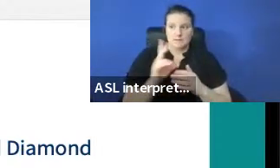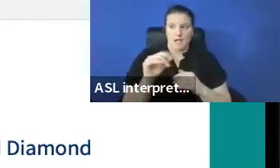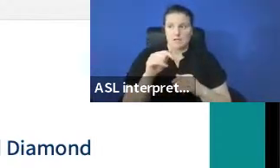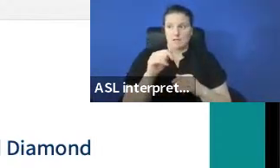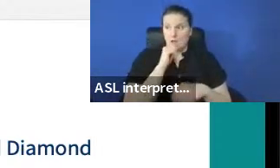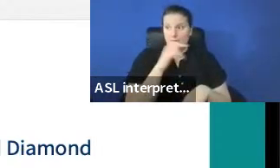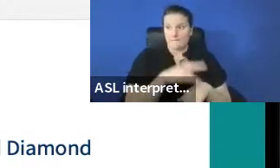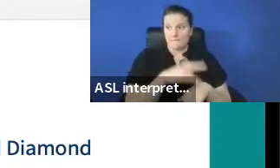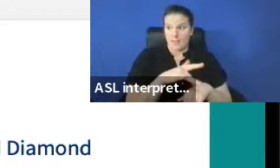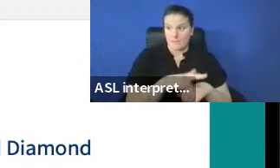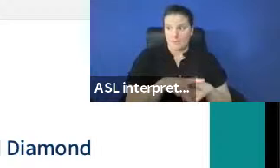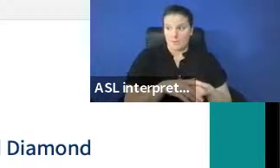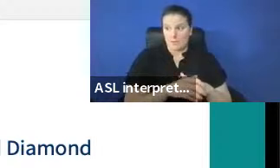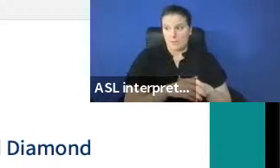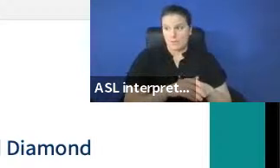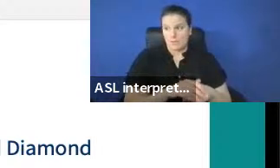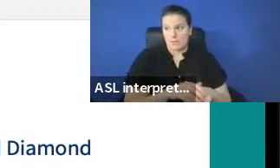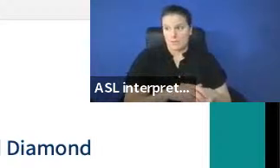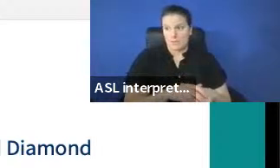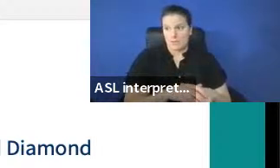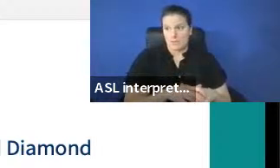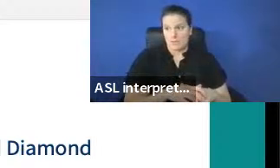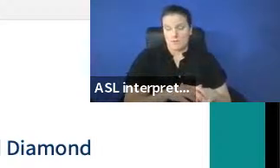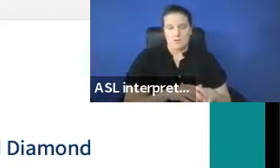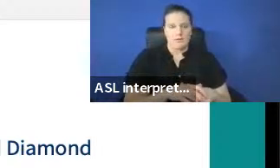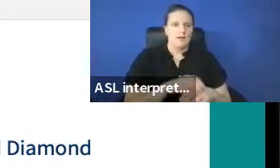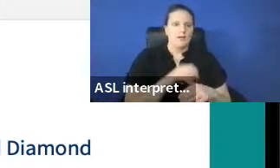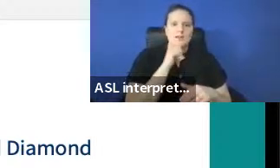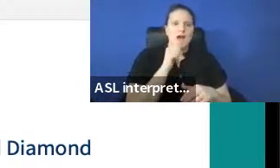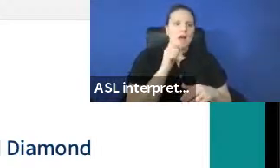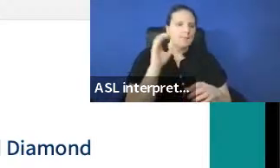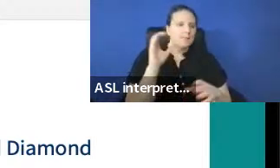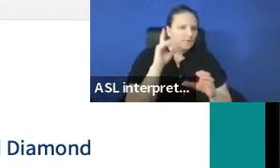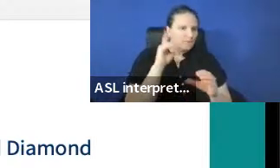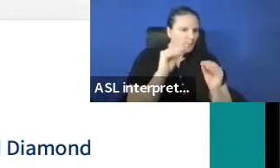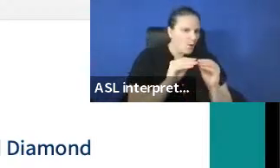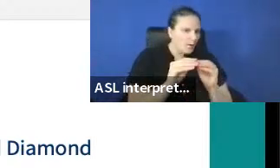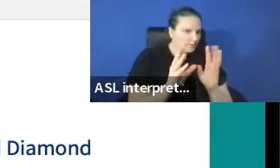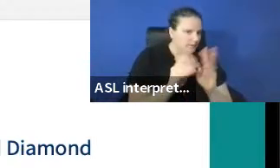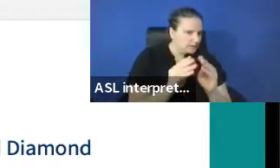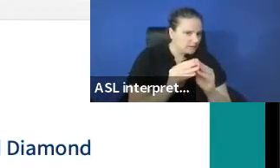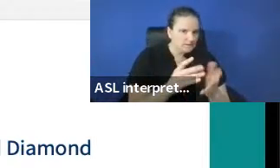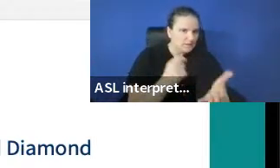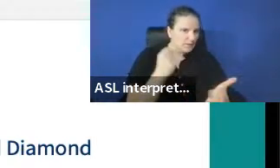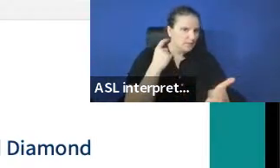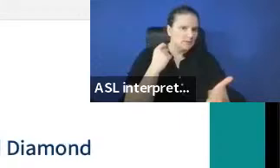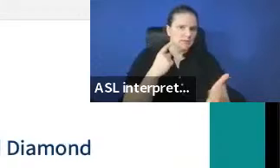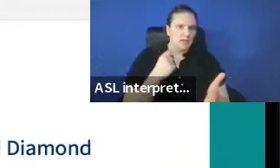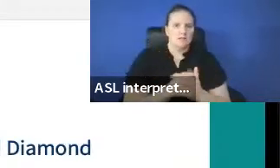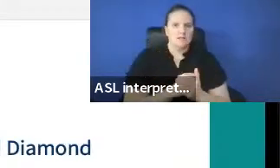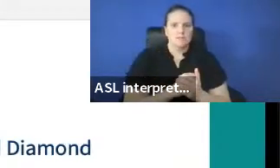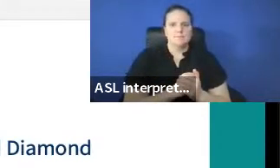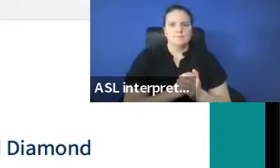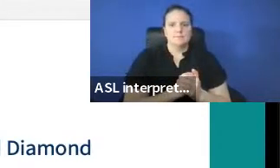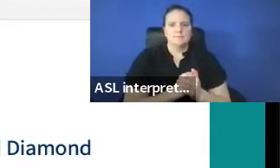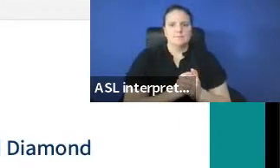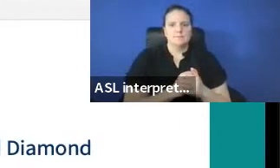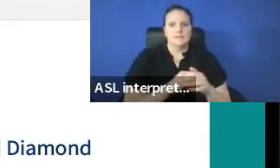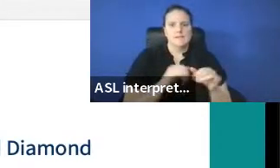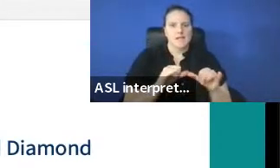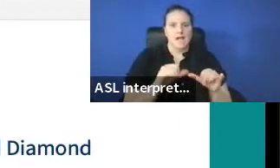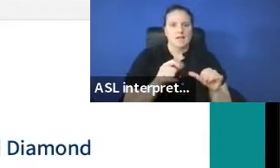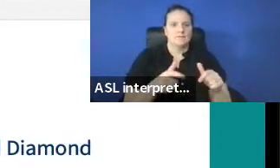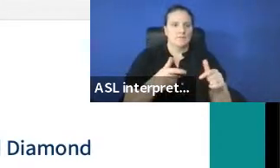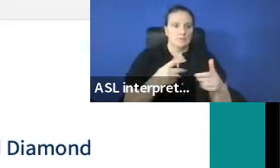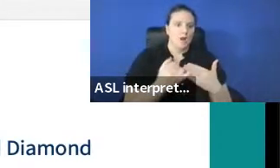unavailable, not that I'm looking for any more meetings, and I understand the size of this project and people